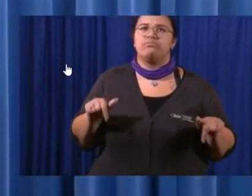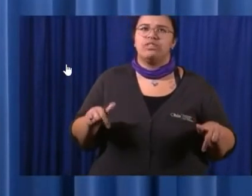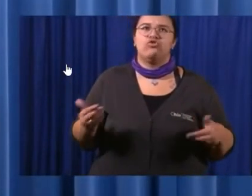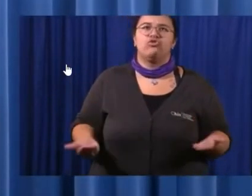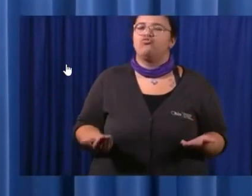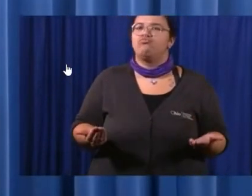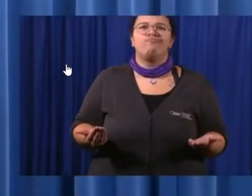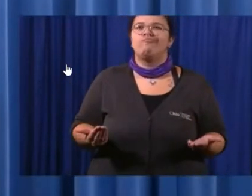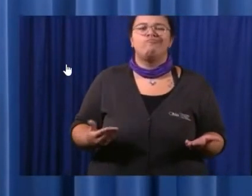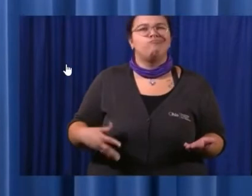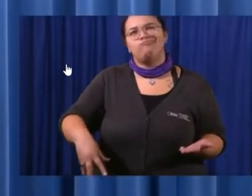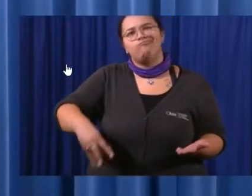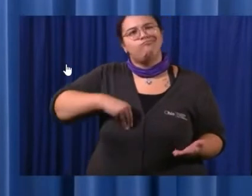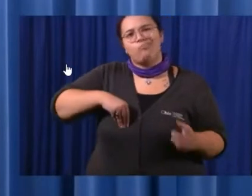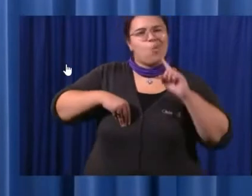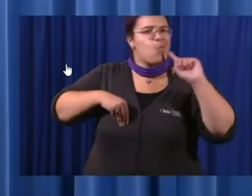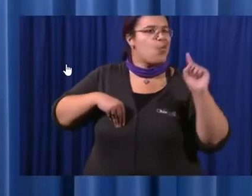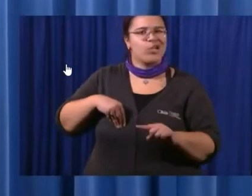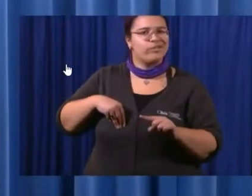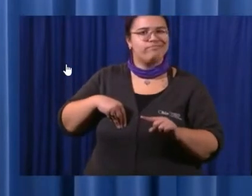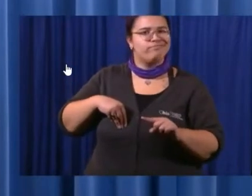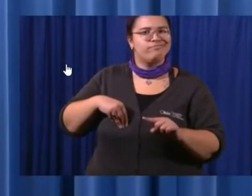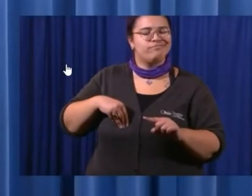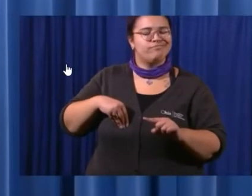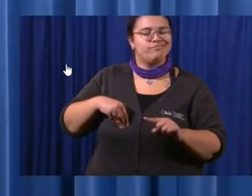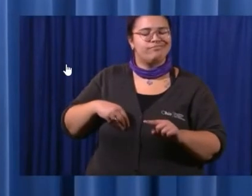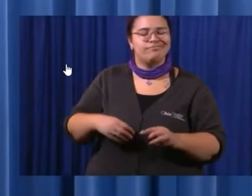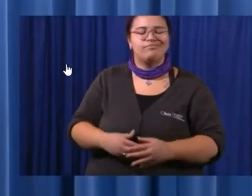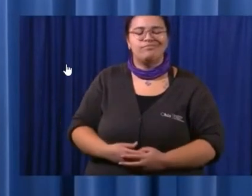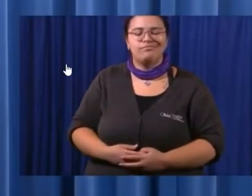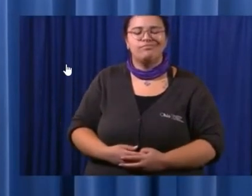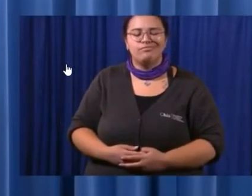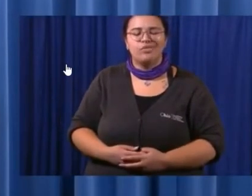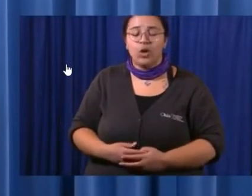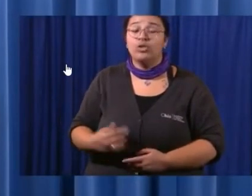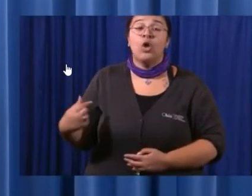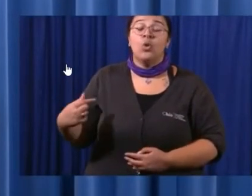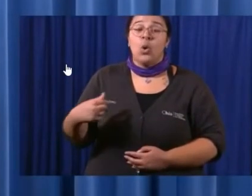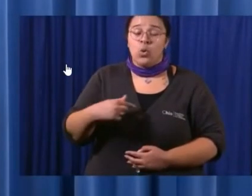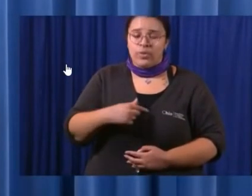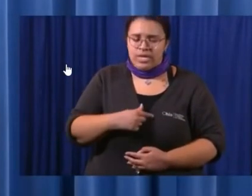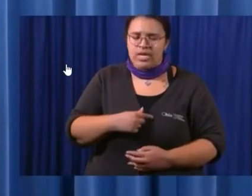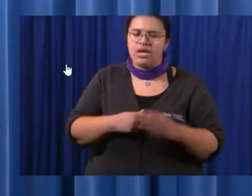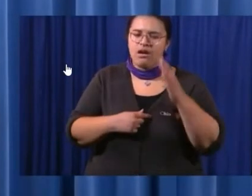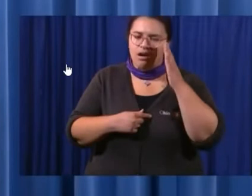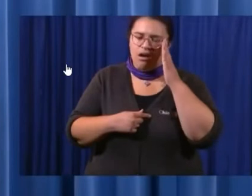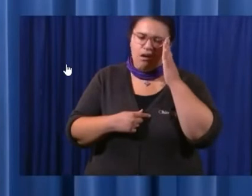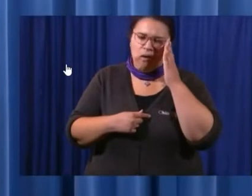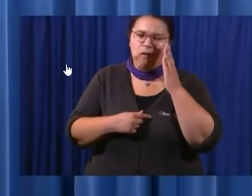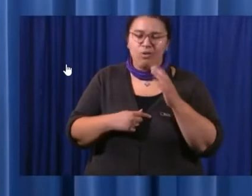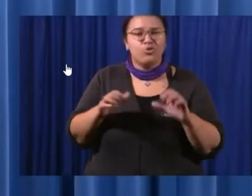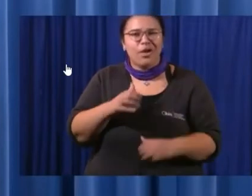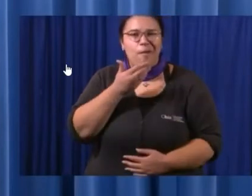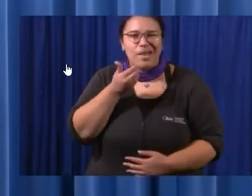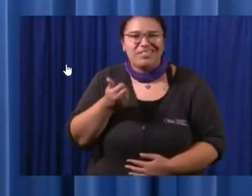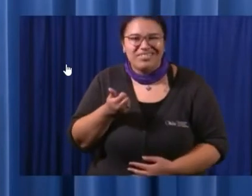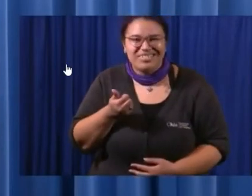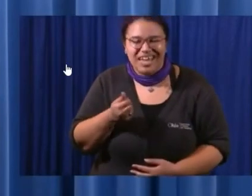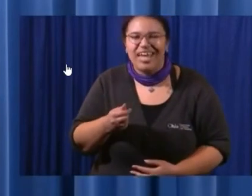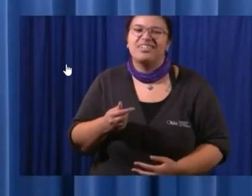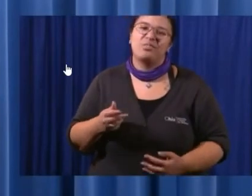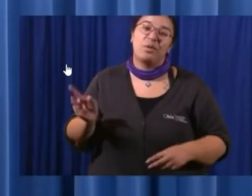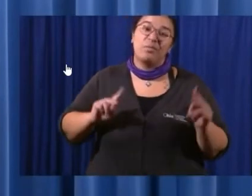wear a mask. We are doing absolutely everything we can, and I'm sure that people who hear me talk